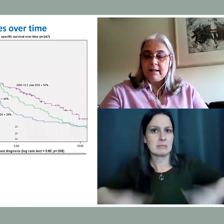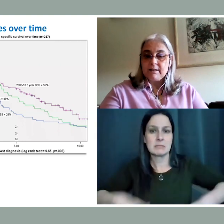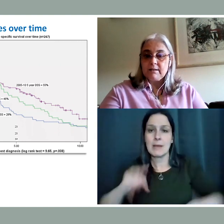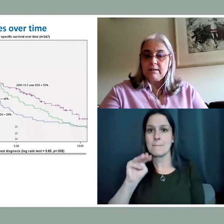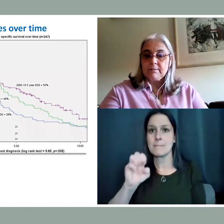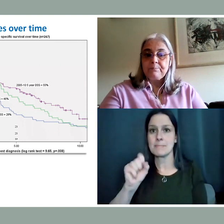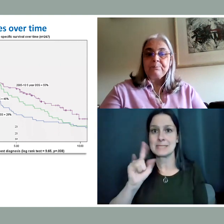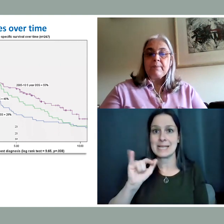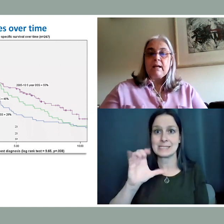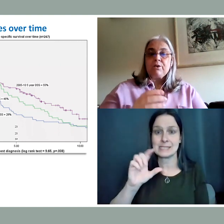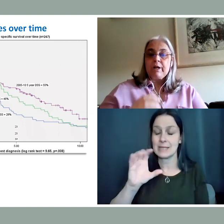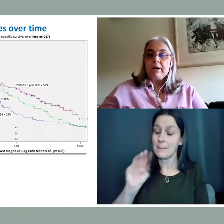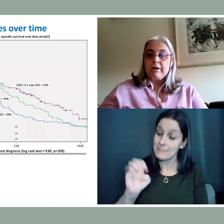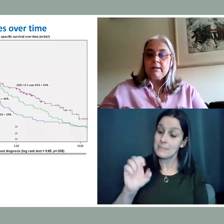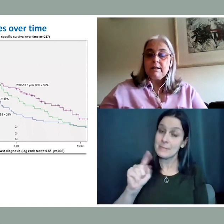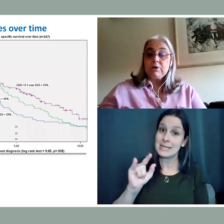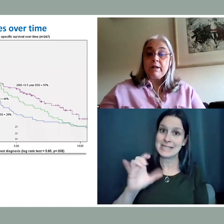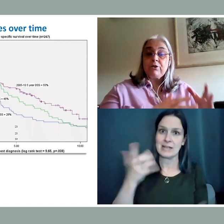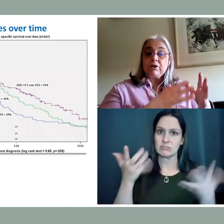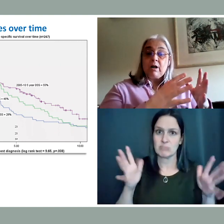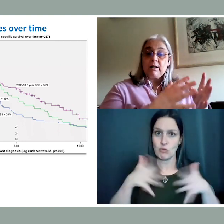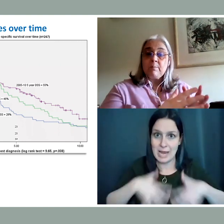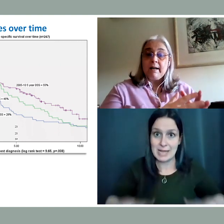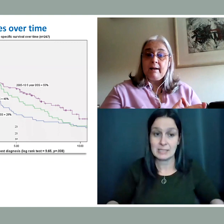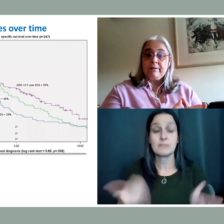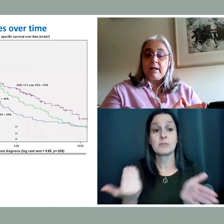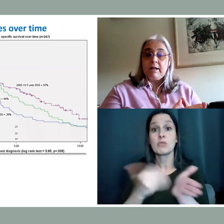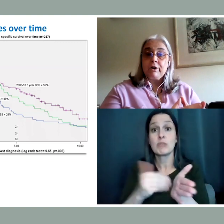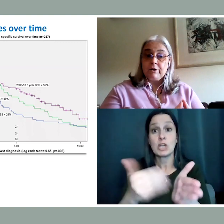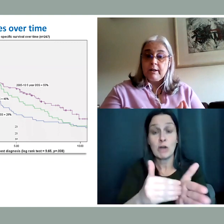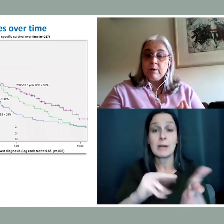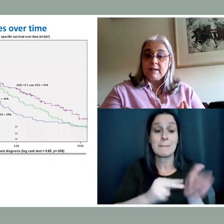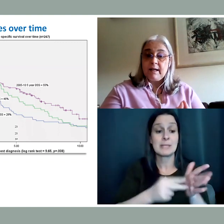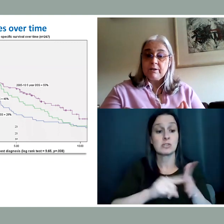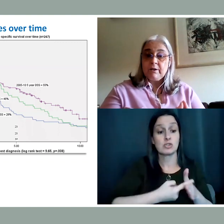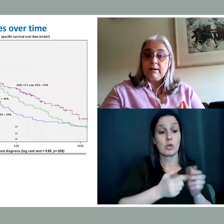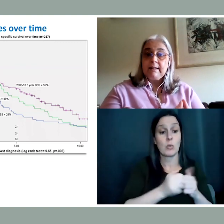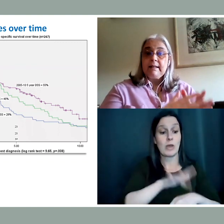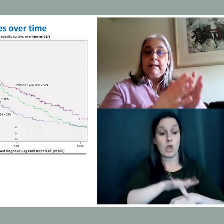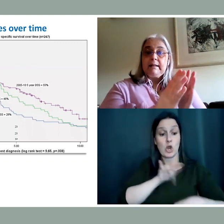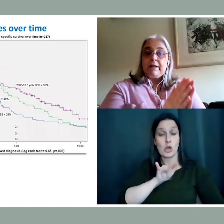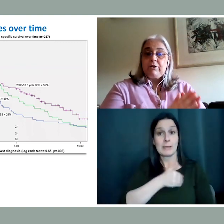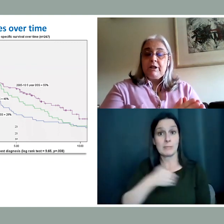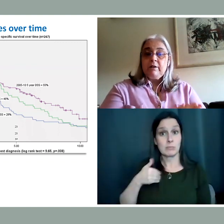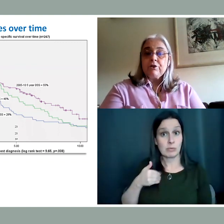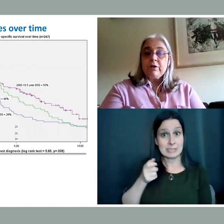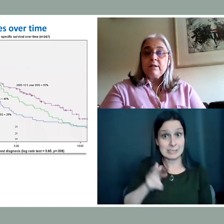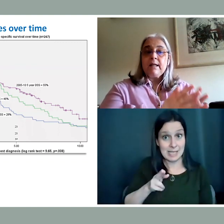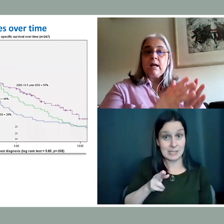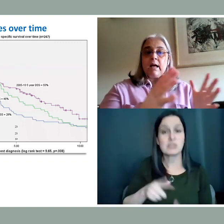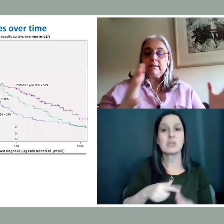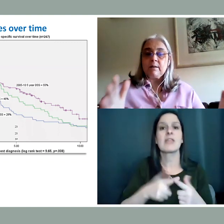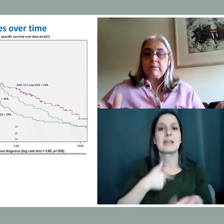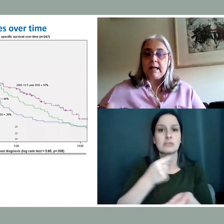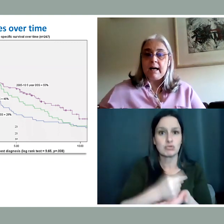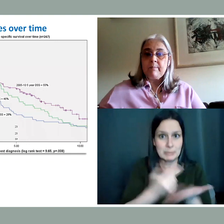distant metastases. Recurrent is when you started by having early breast cancer, then you did your treatment,